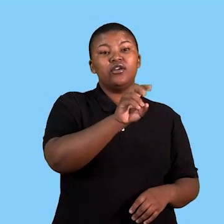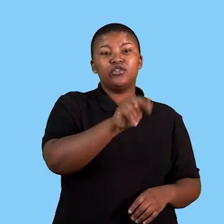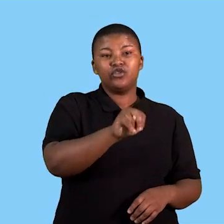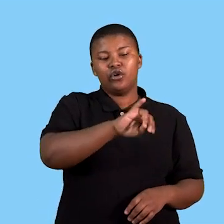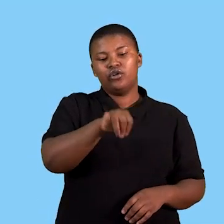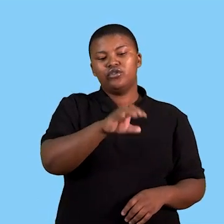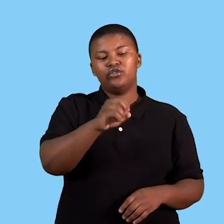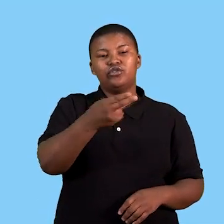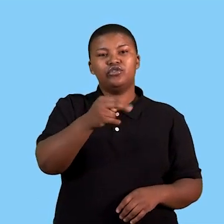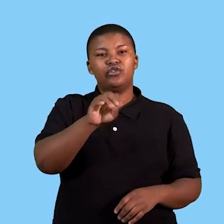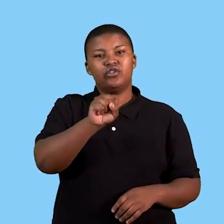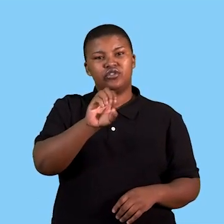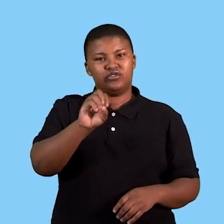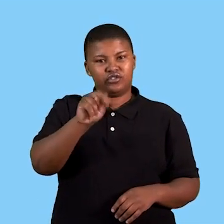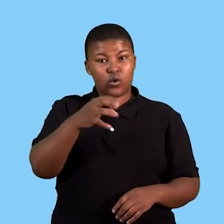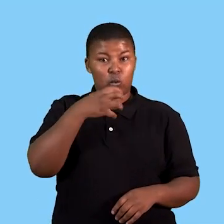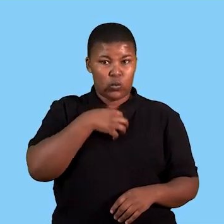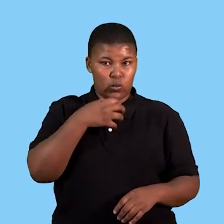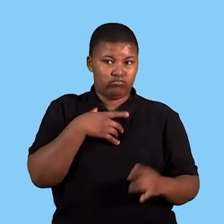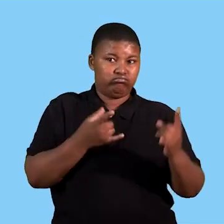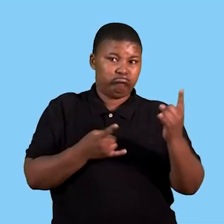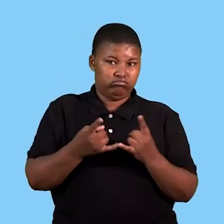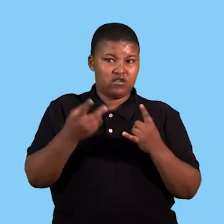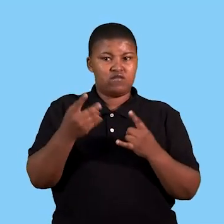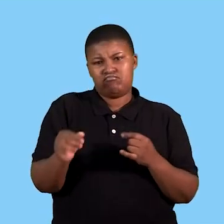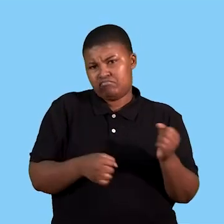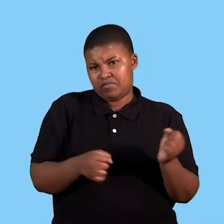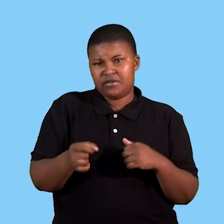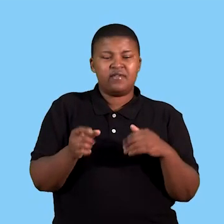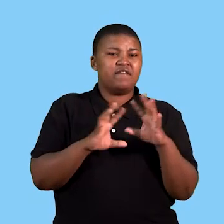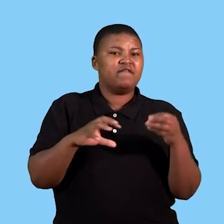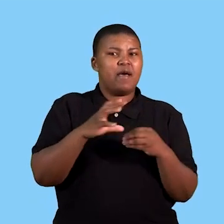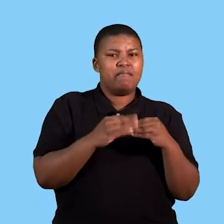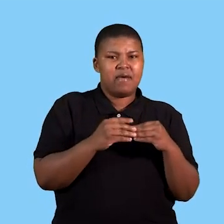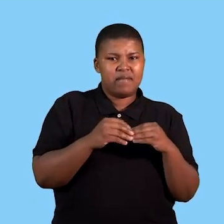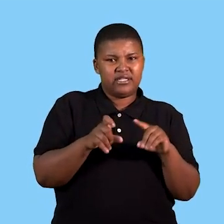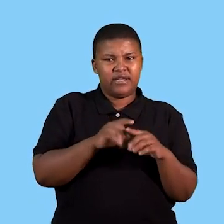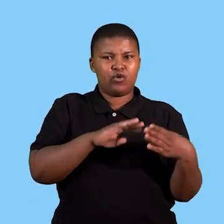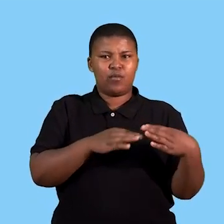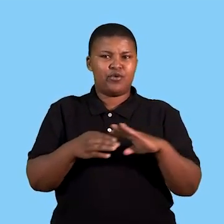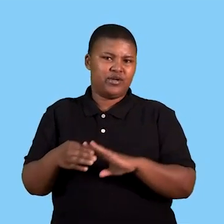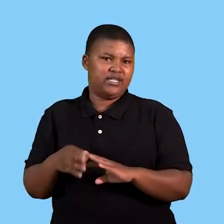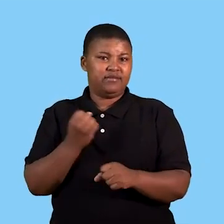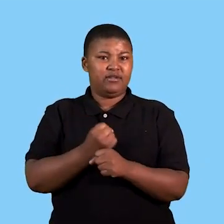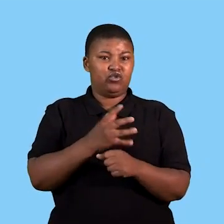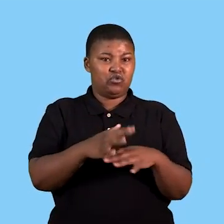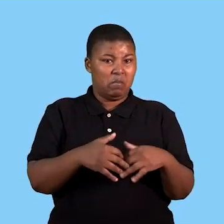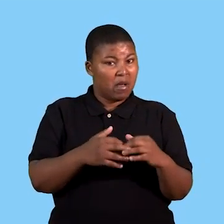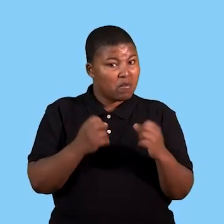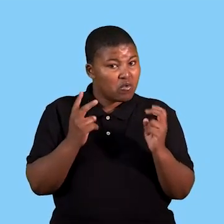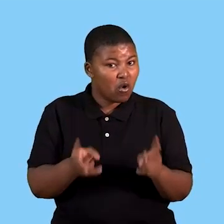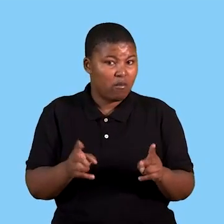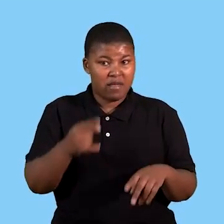well as members of the community. He wants to establish a business with strong norms and beliefs. He believes that